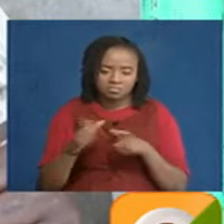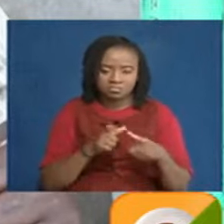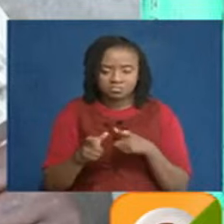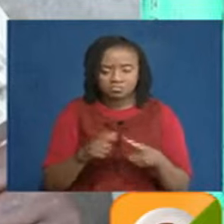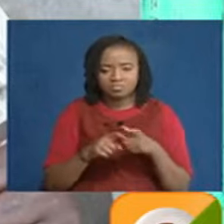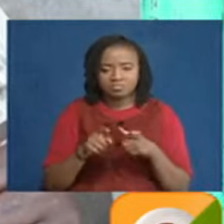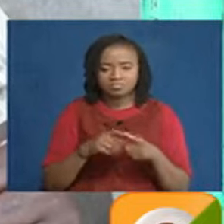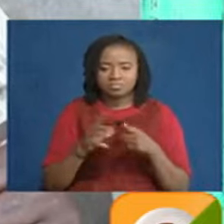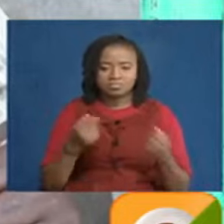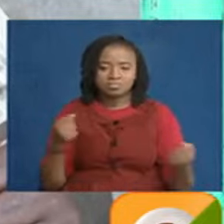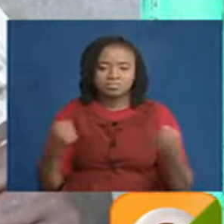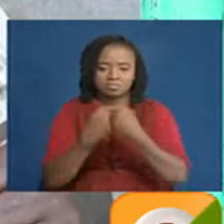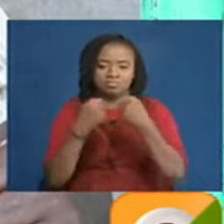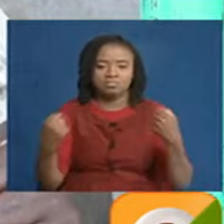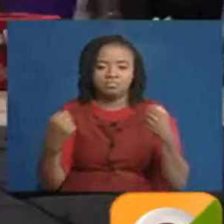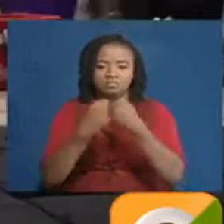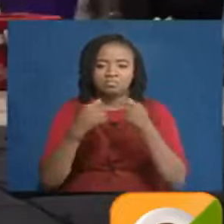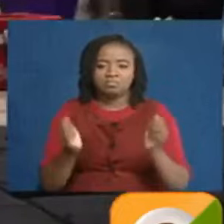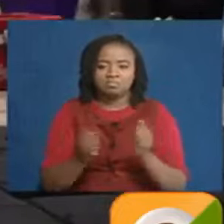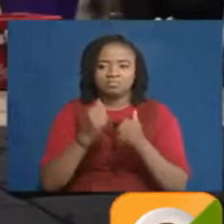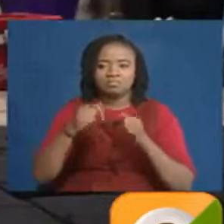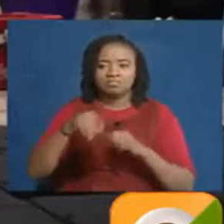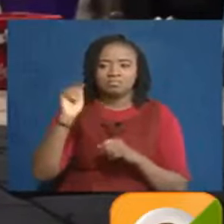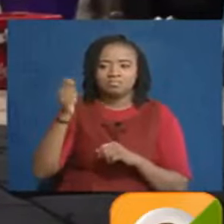kupunguza ajali barabarani nchini Kenya.